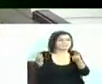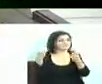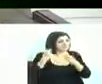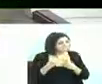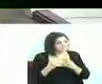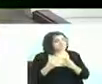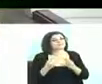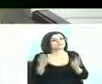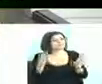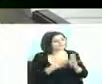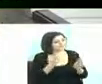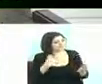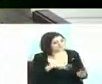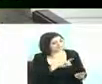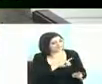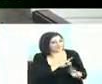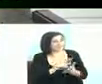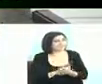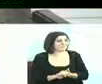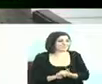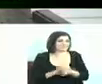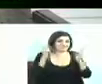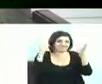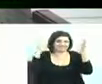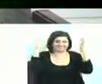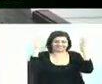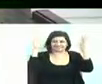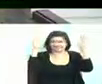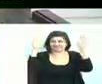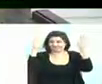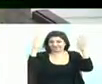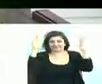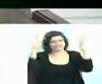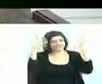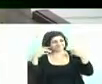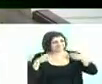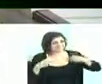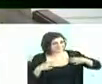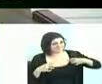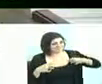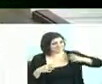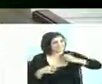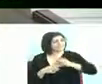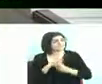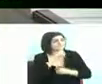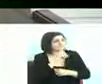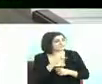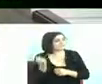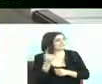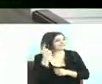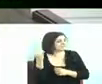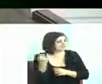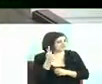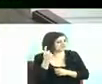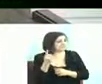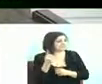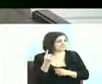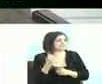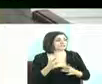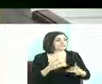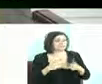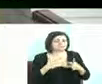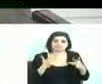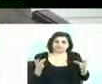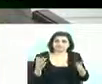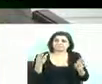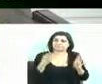and being here with us. It is always a joy to be joined in